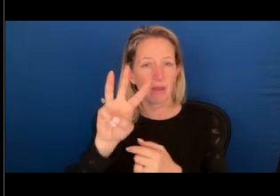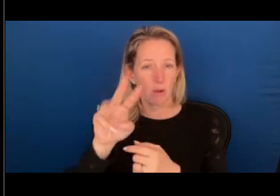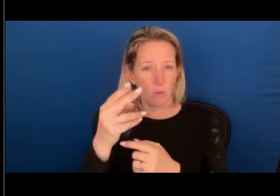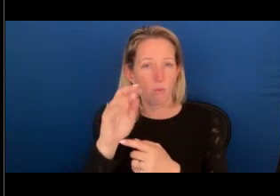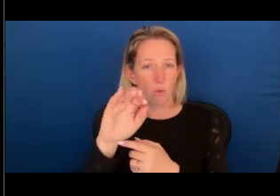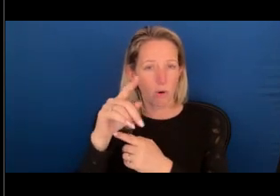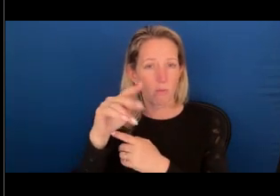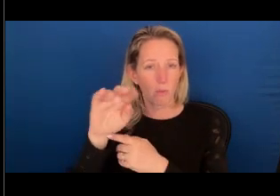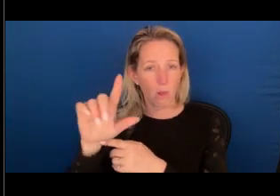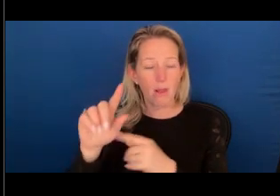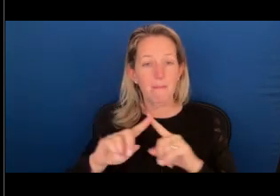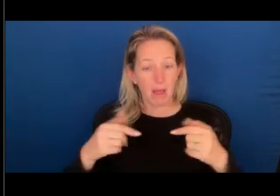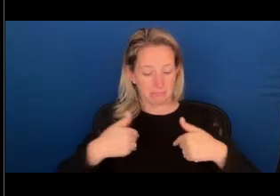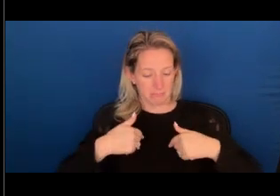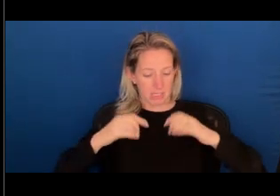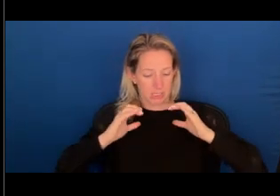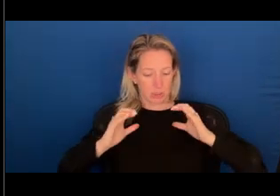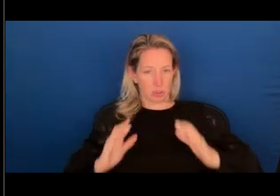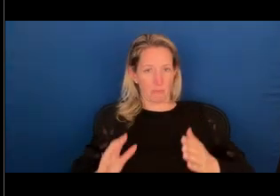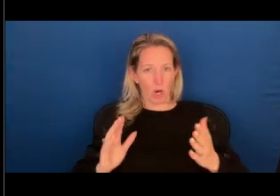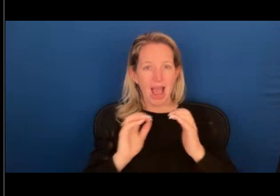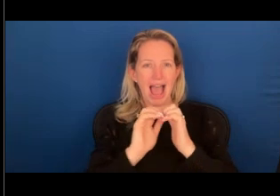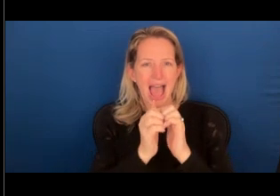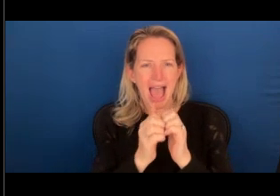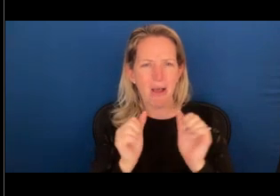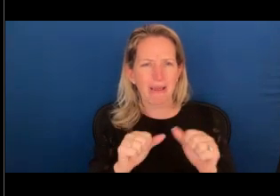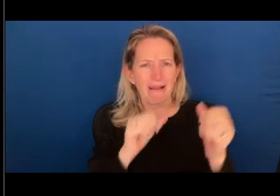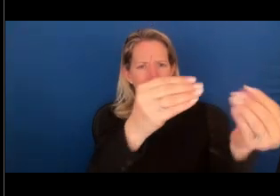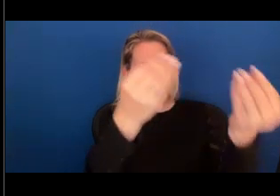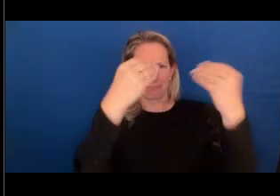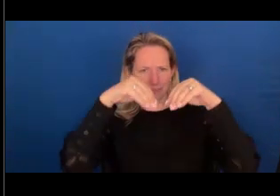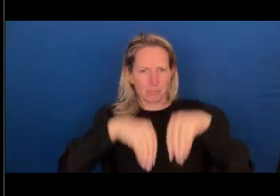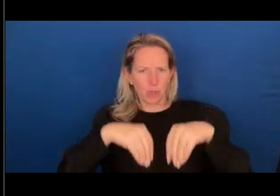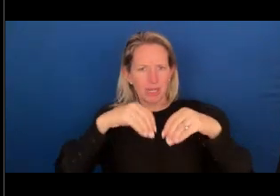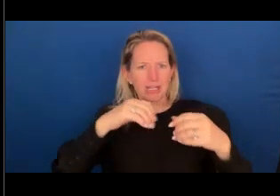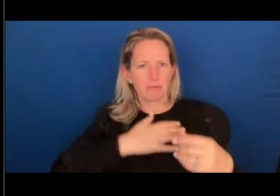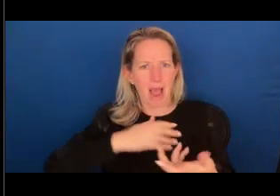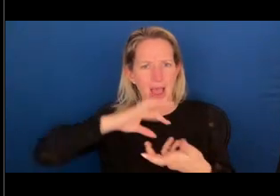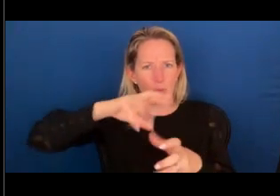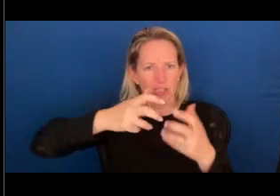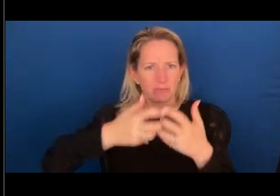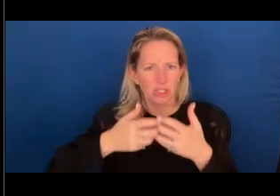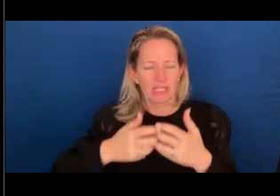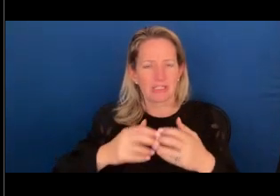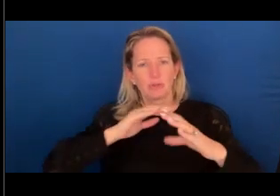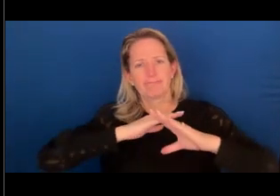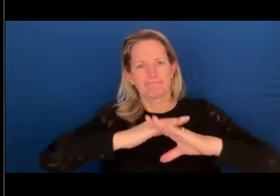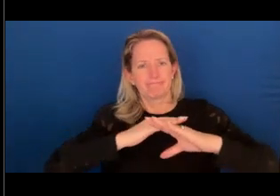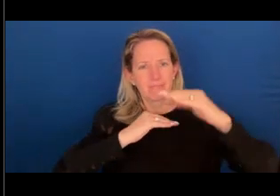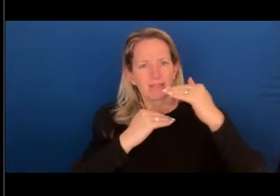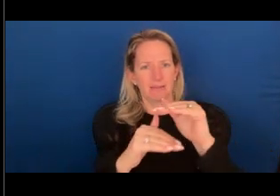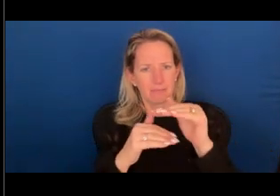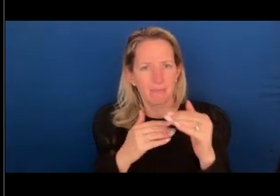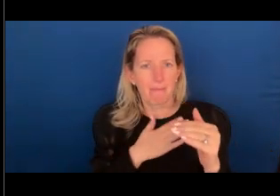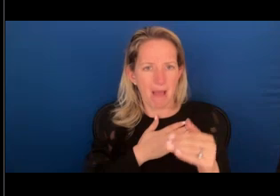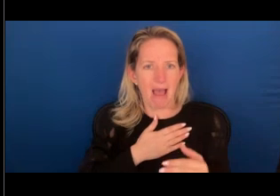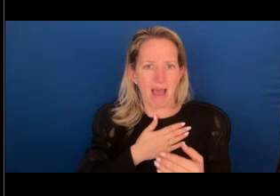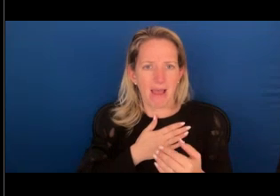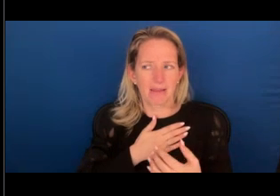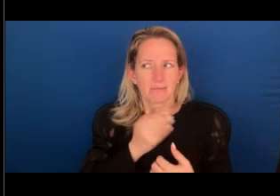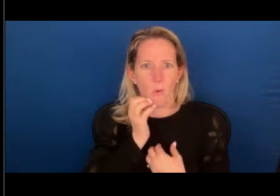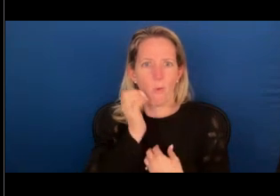as a consumer, how could I get this into my washing machine so I don't put out those microfibers? Yeah, so when I talk